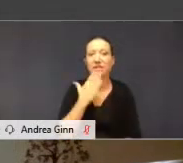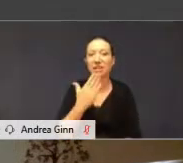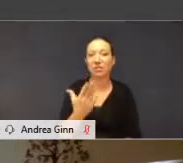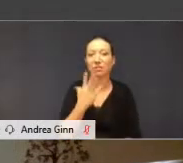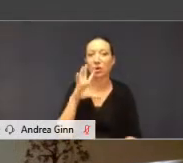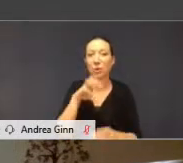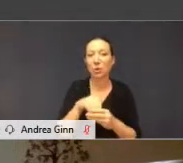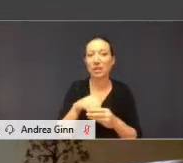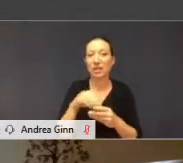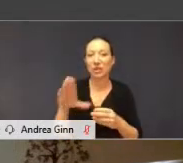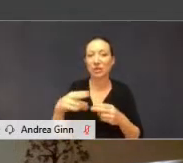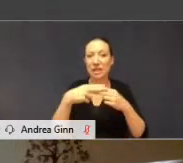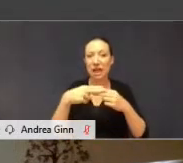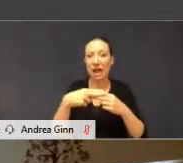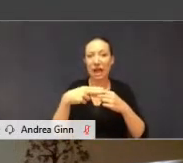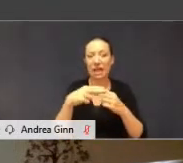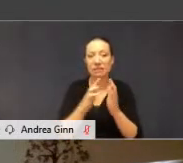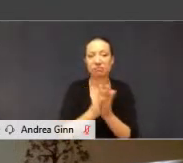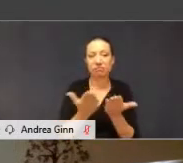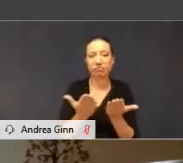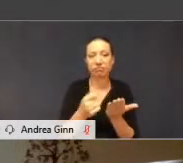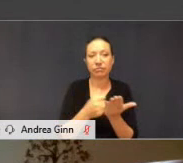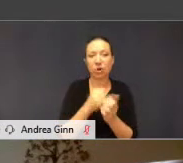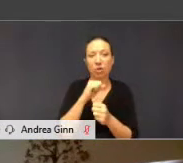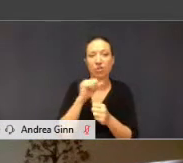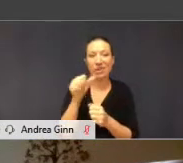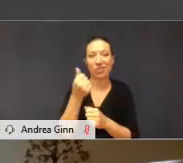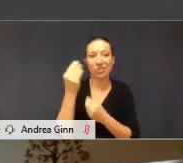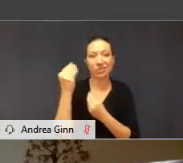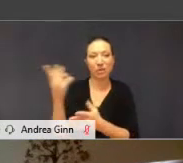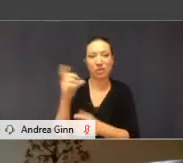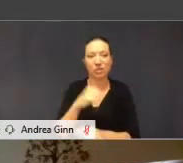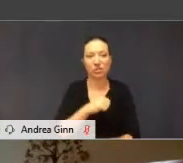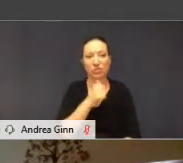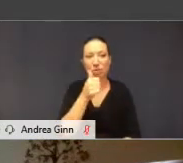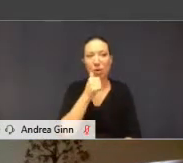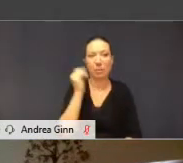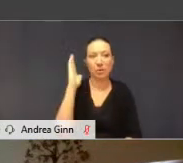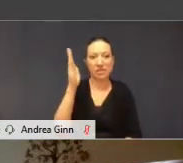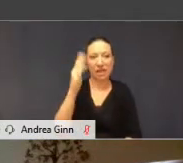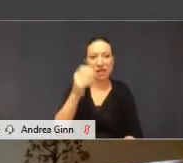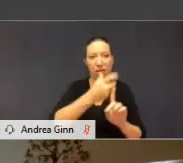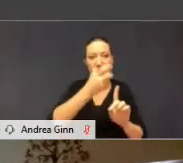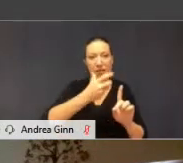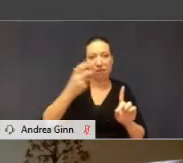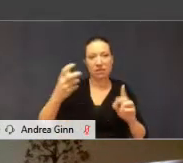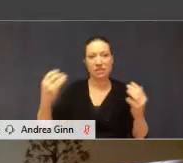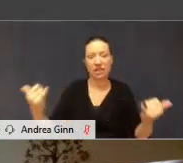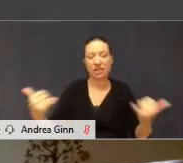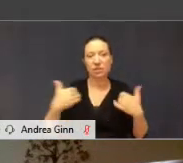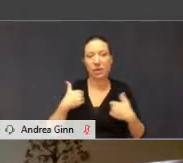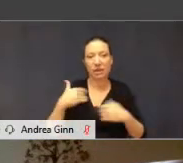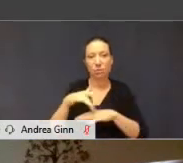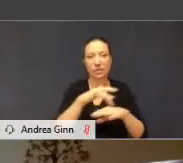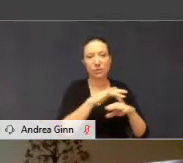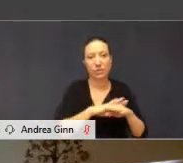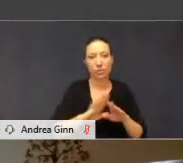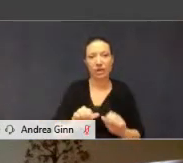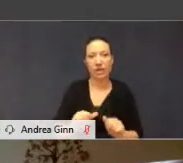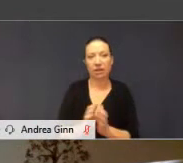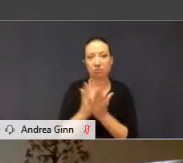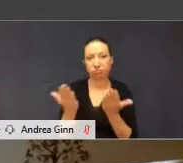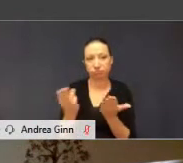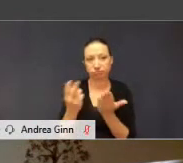slide deck all the other information that you're not necessarily presenting today. So we've got the resources and ability to look